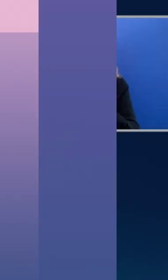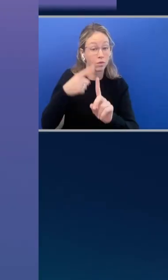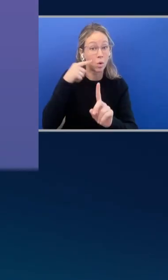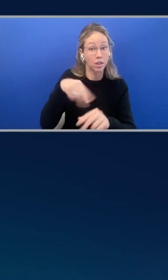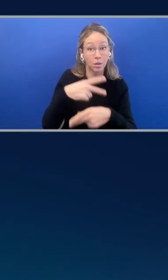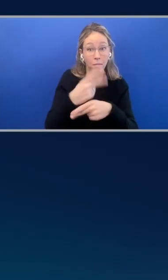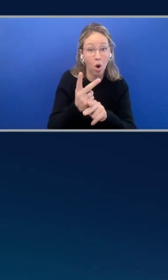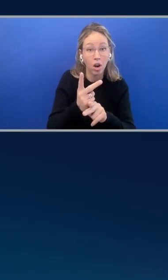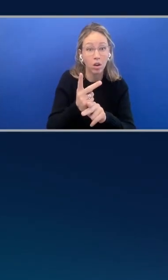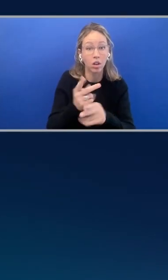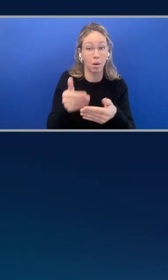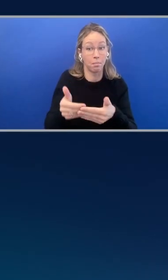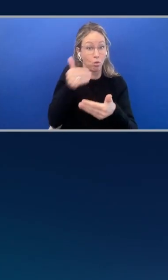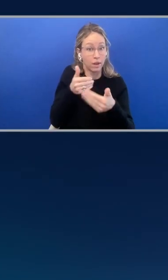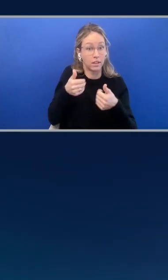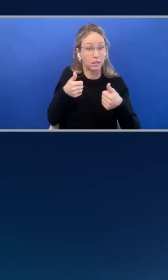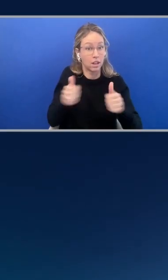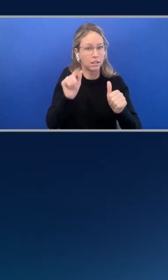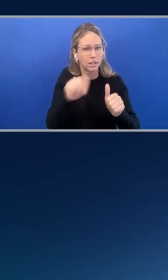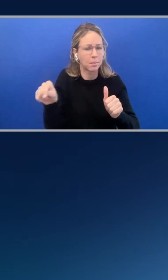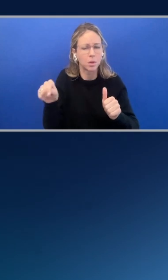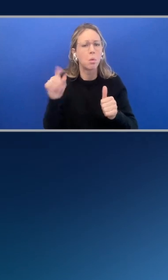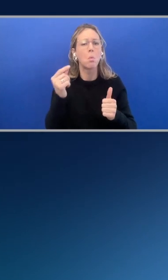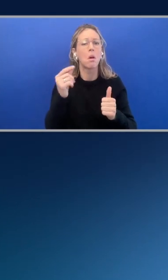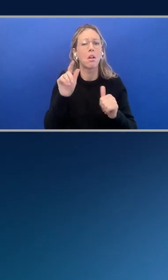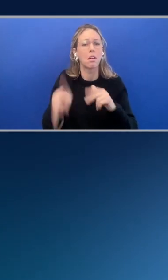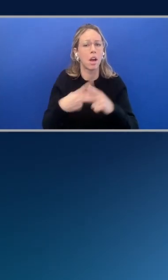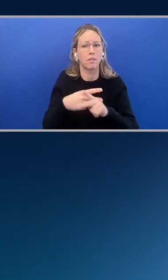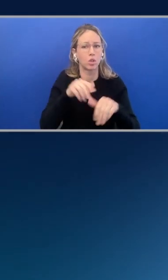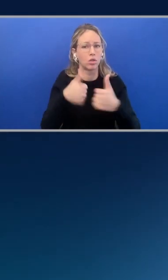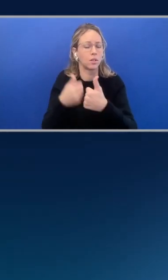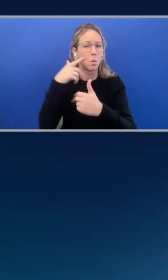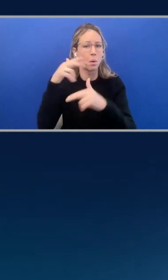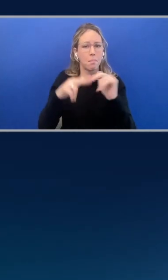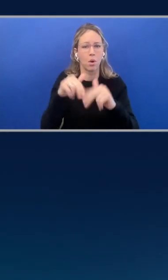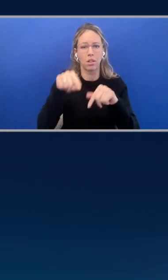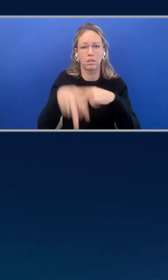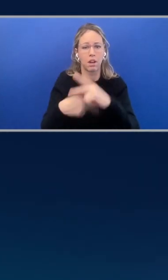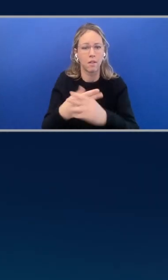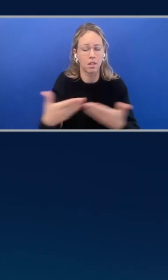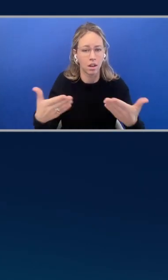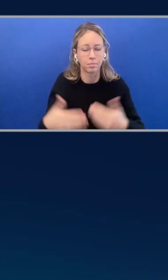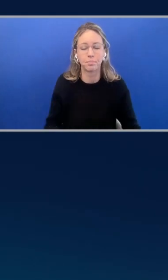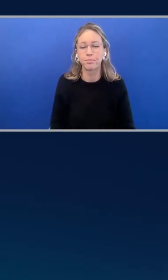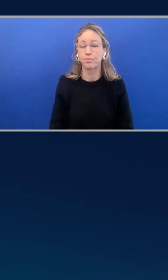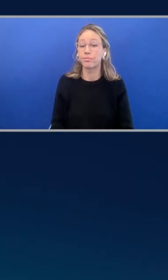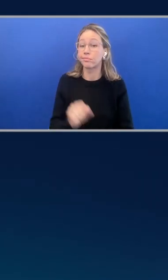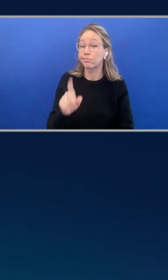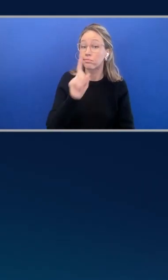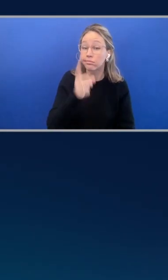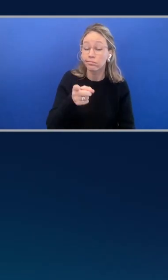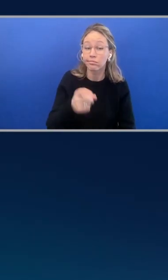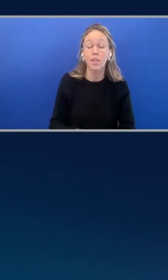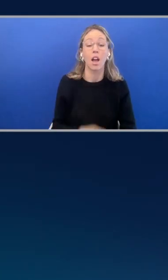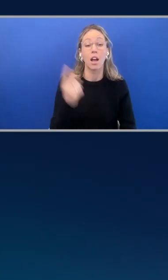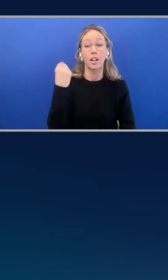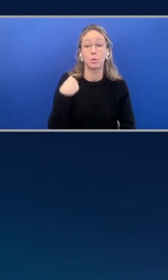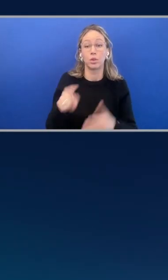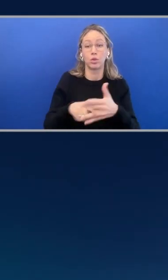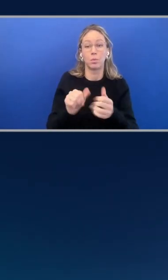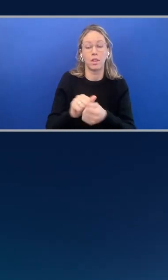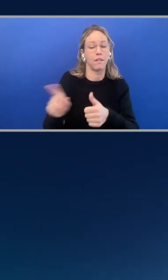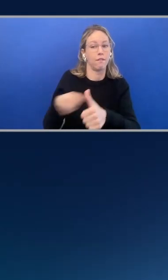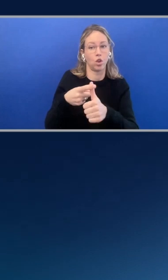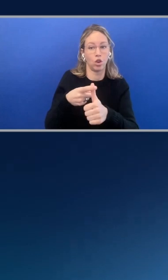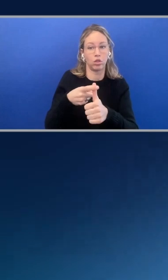previous attempts at this? Like, what kind of challenges did you face when it comes to building these kinds of things? Absolutely, yeah. So last year we started with the first direction.